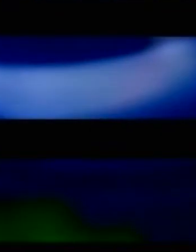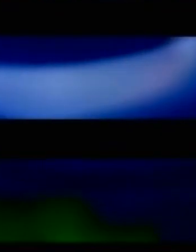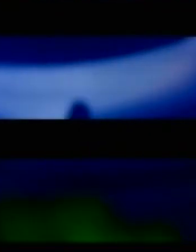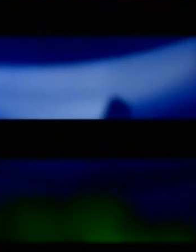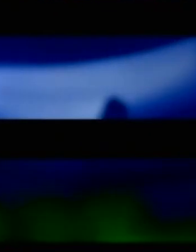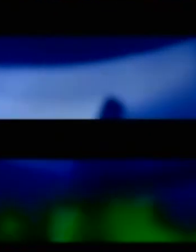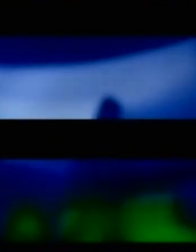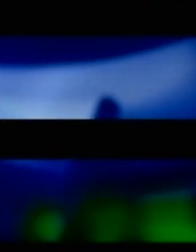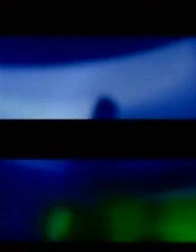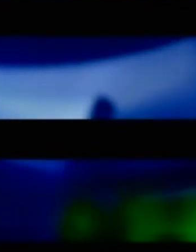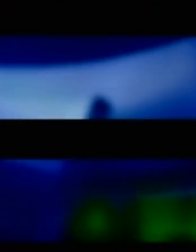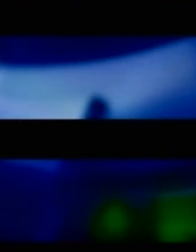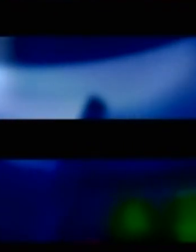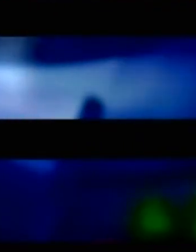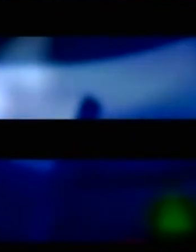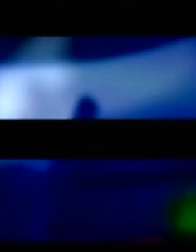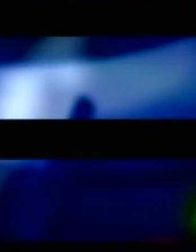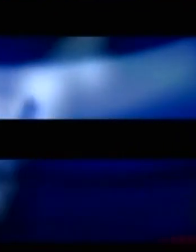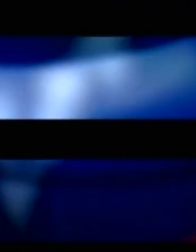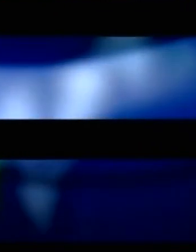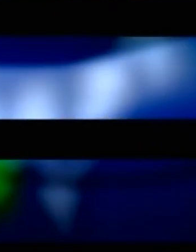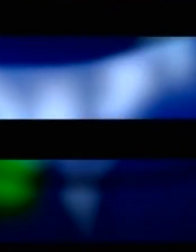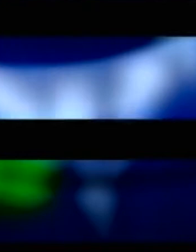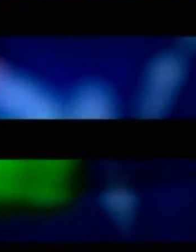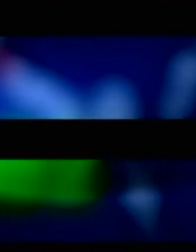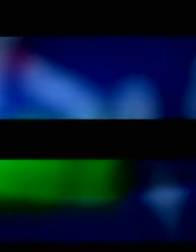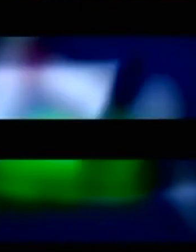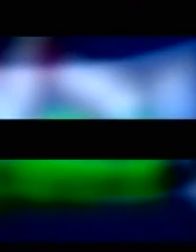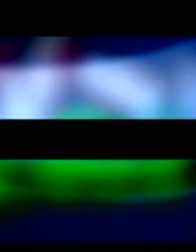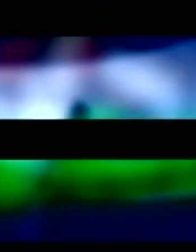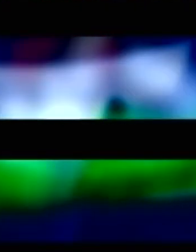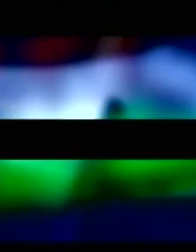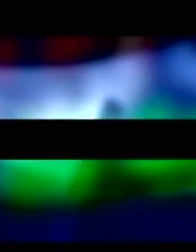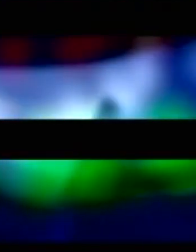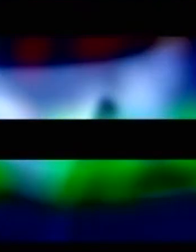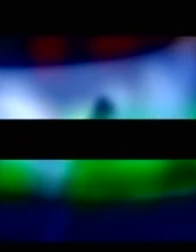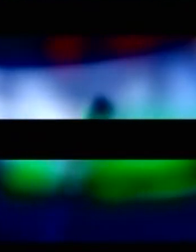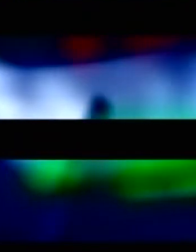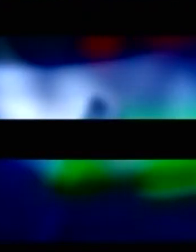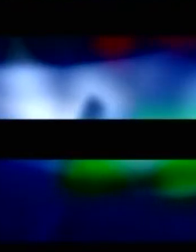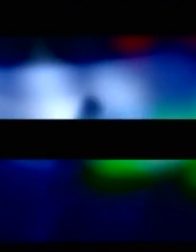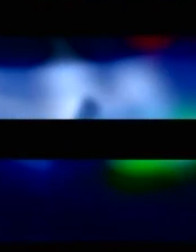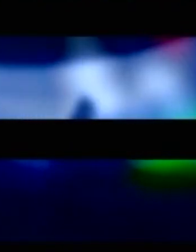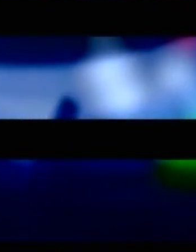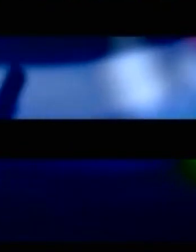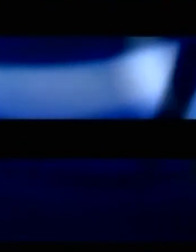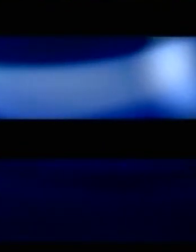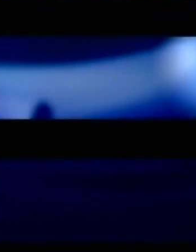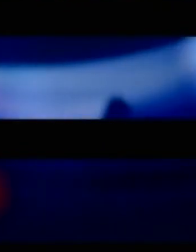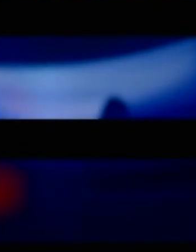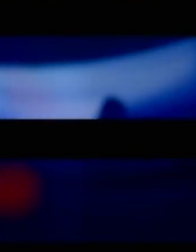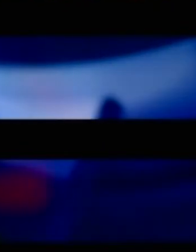In Jamaica, Supreme Ventures Limited was the volume leader with